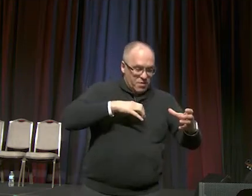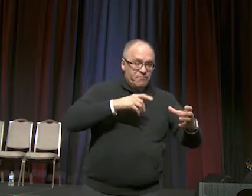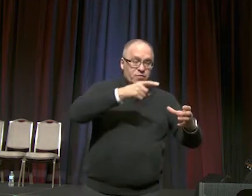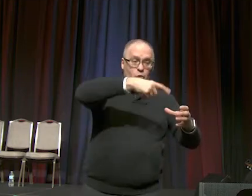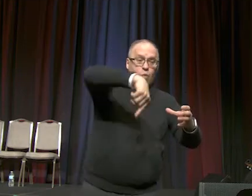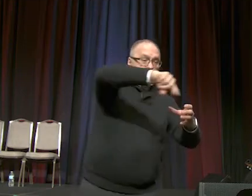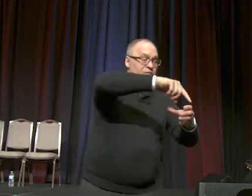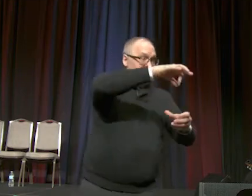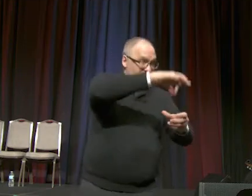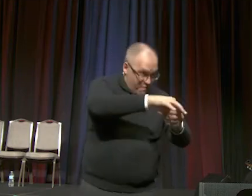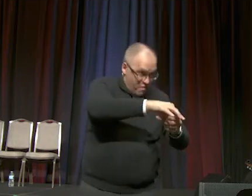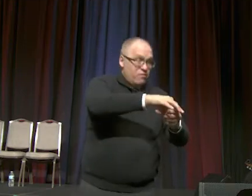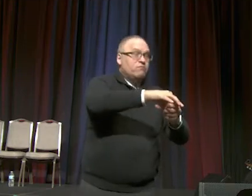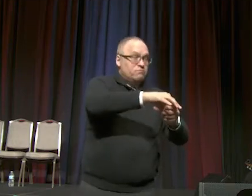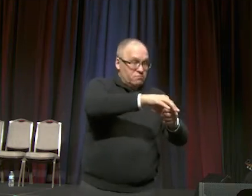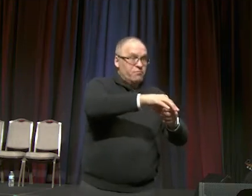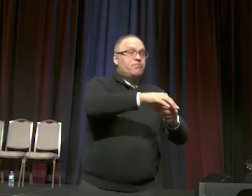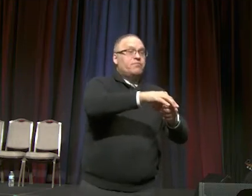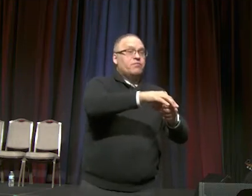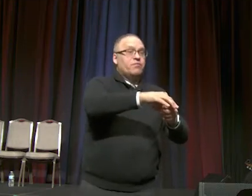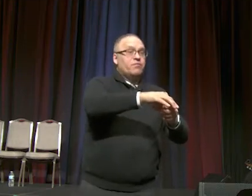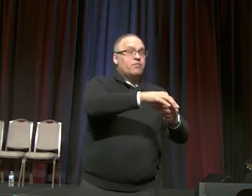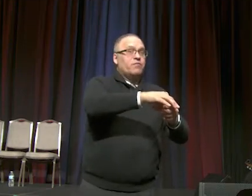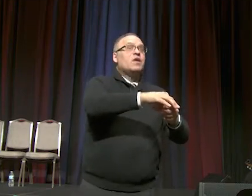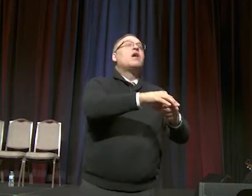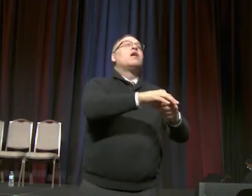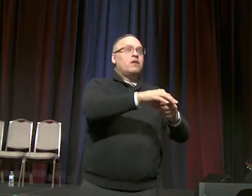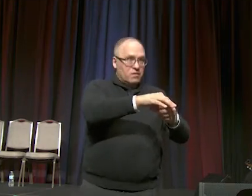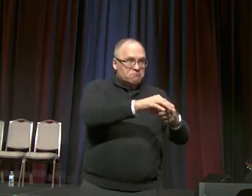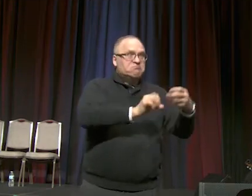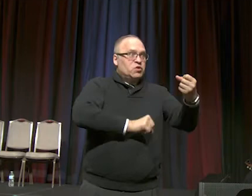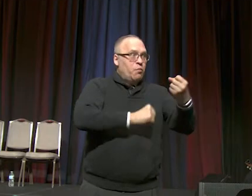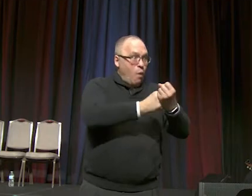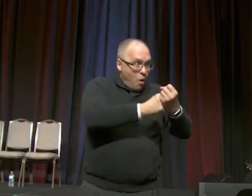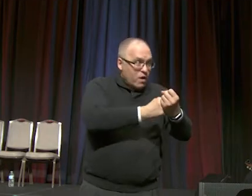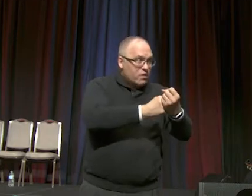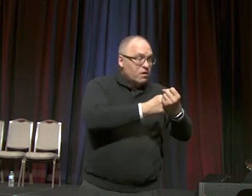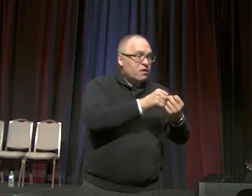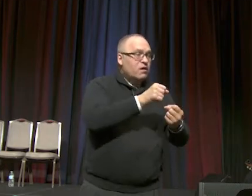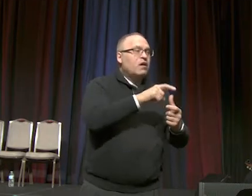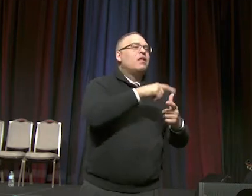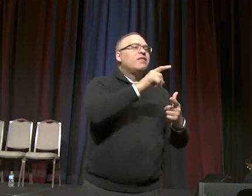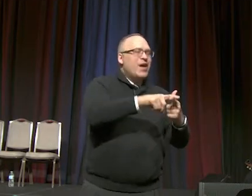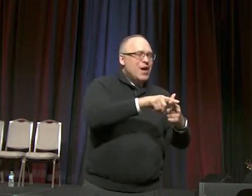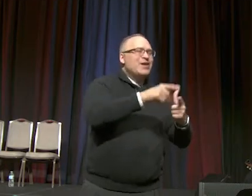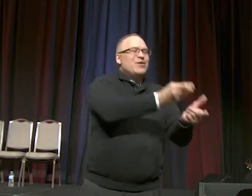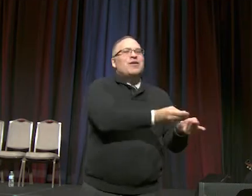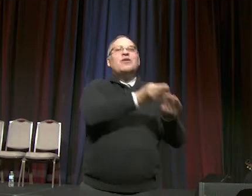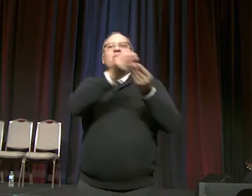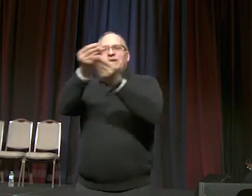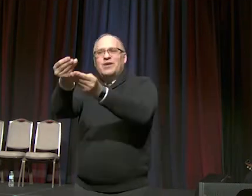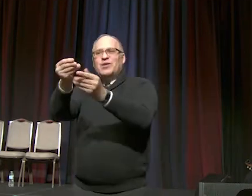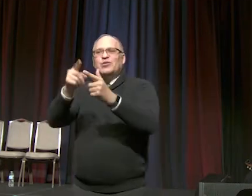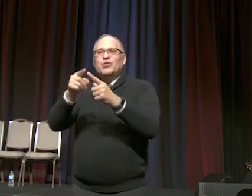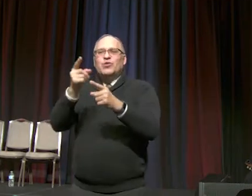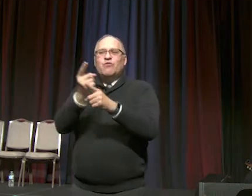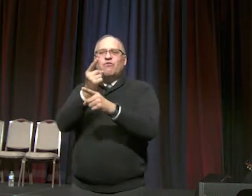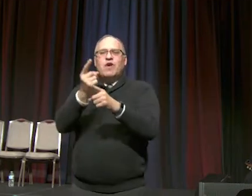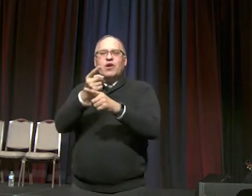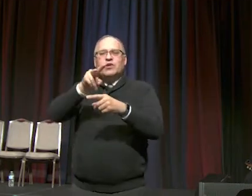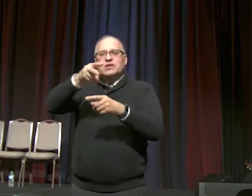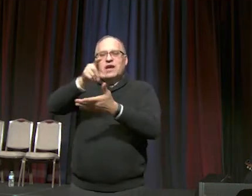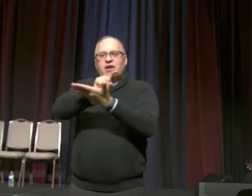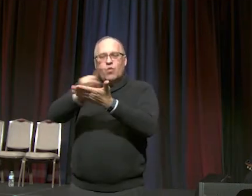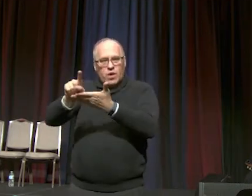committee is that receives a favorable vote in legislative committee is moved on to the plenary and scheduled